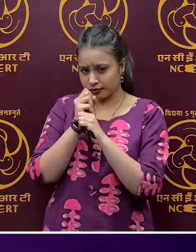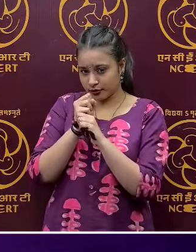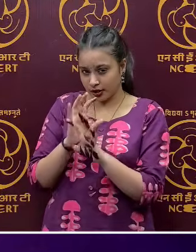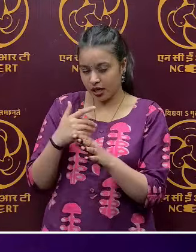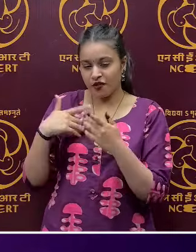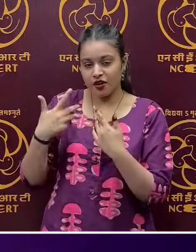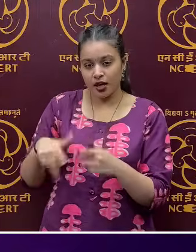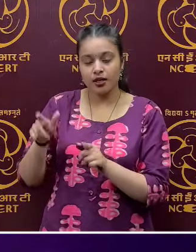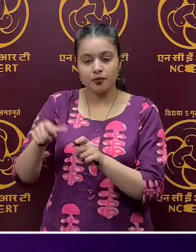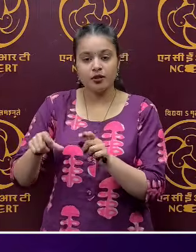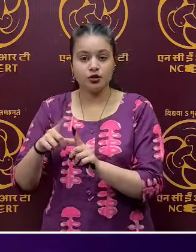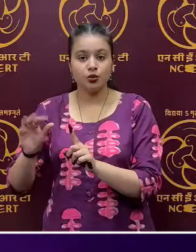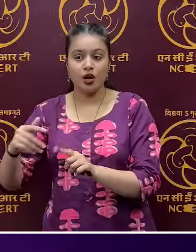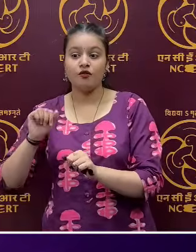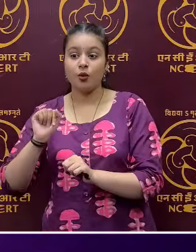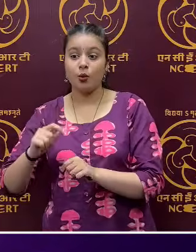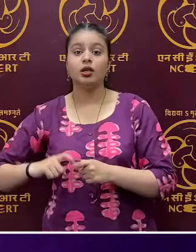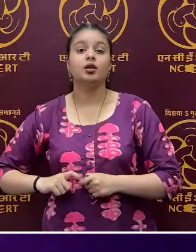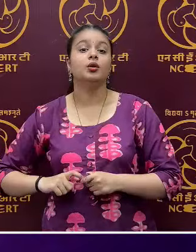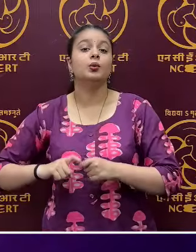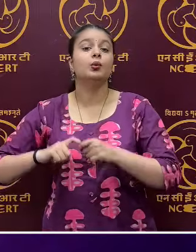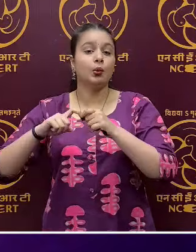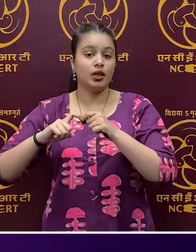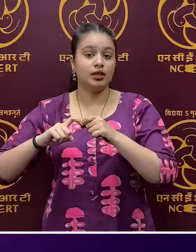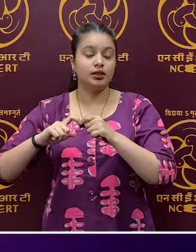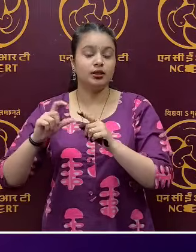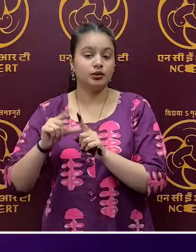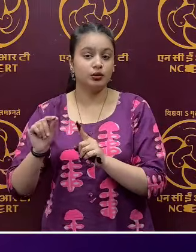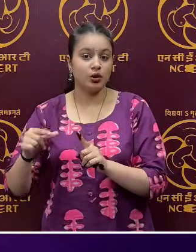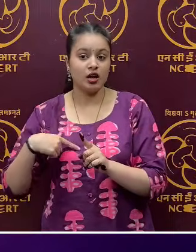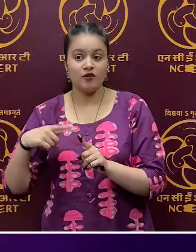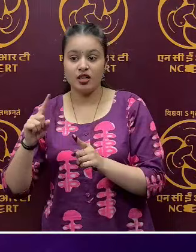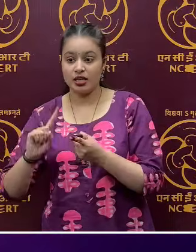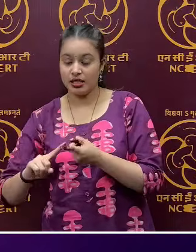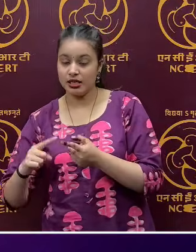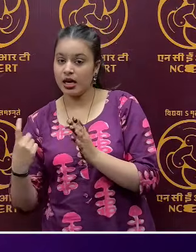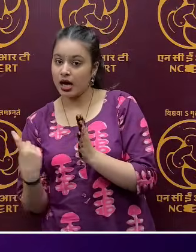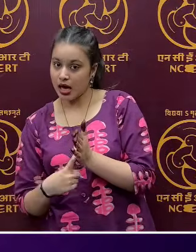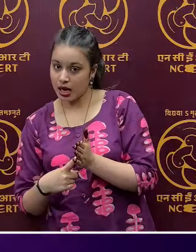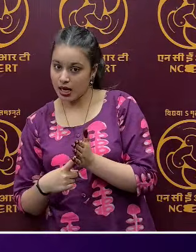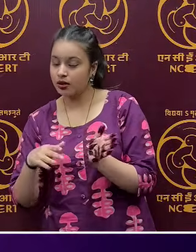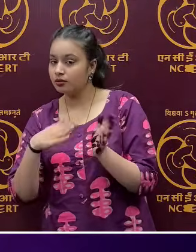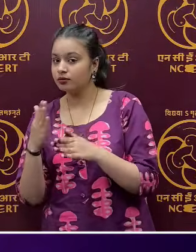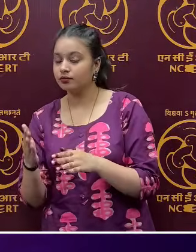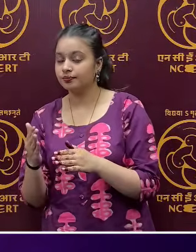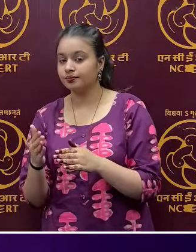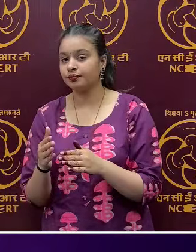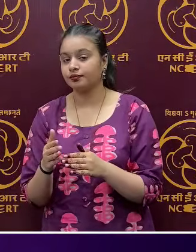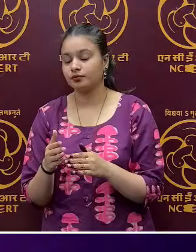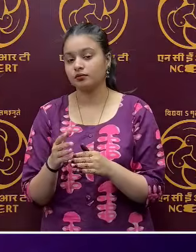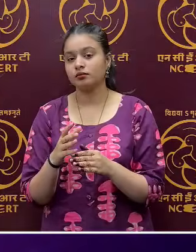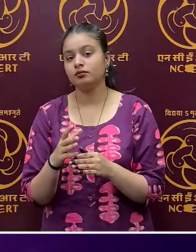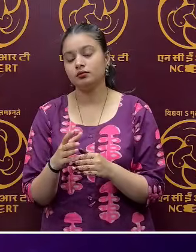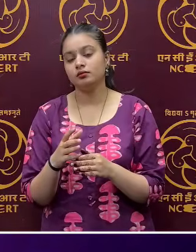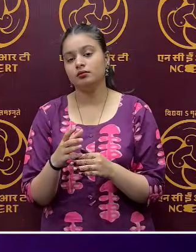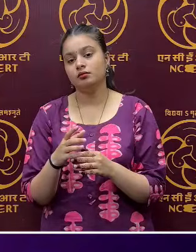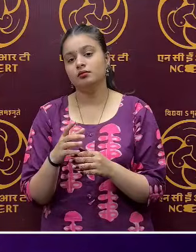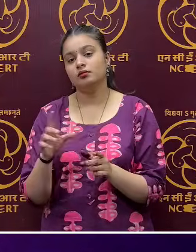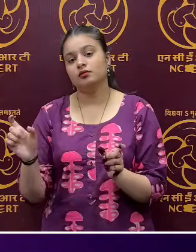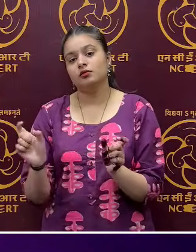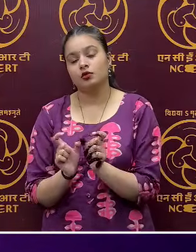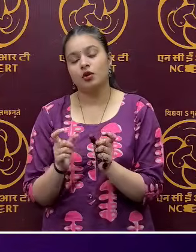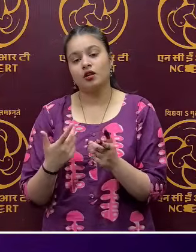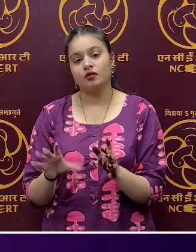anything, the quality of it is, you add ER to it, and then that becomes somebody